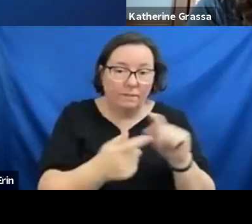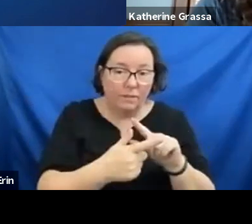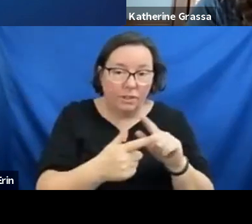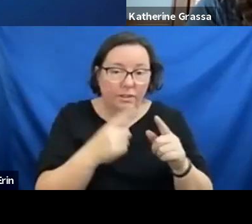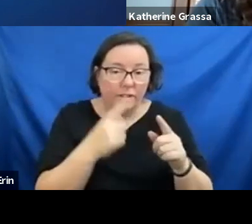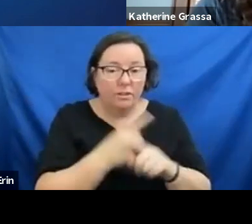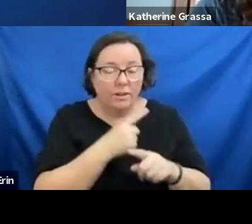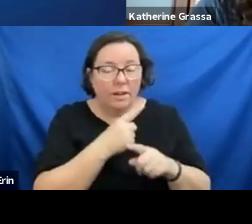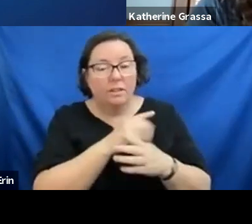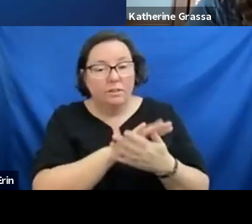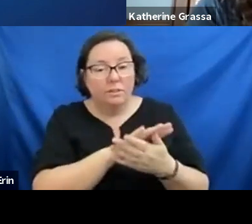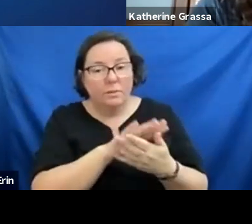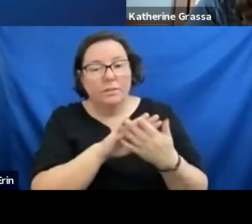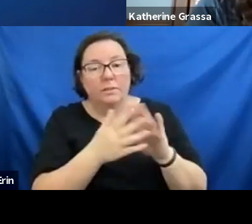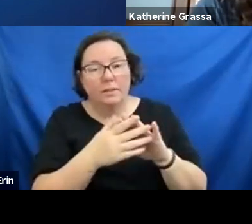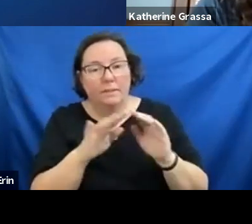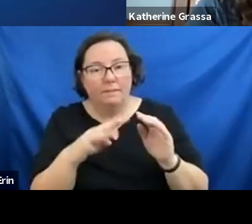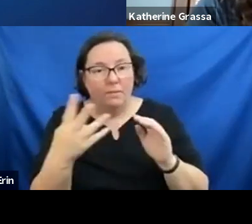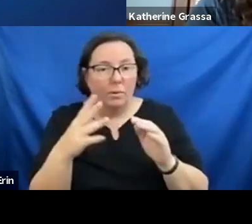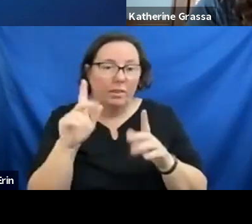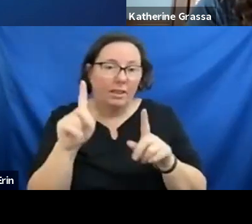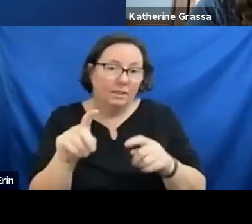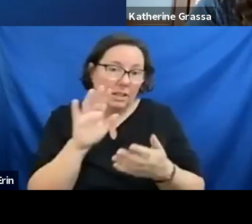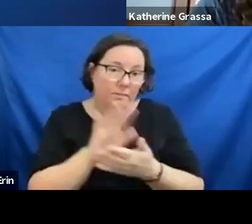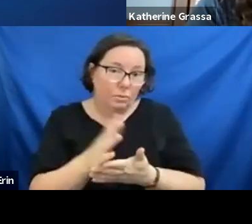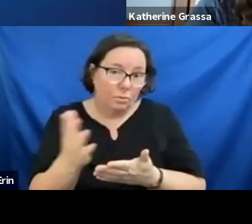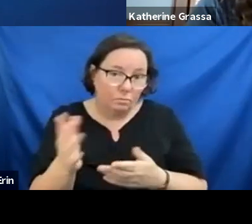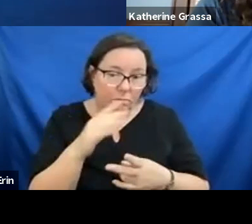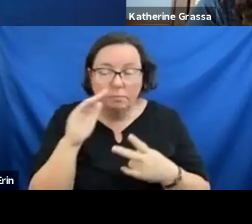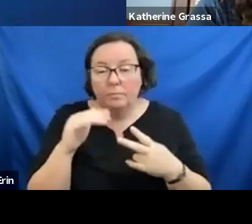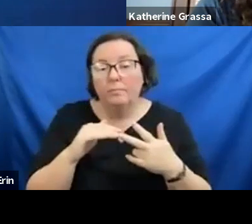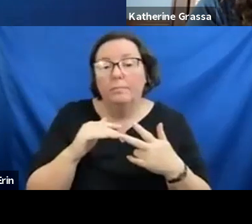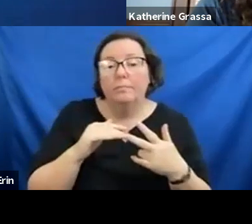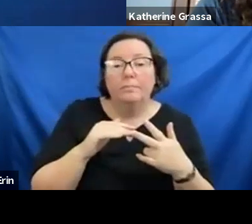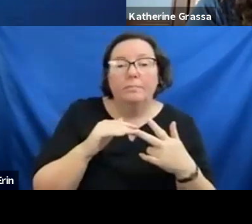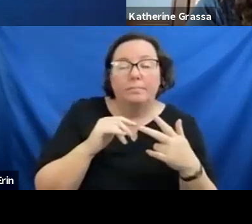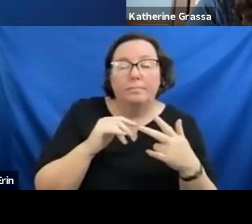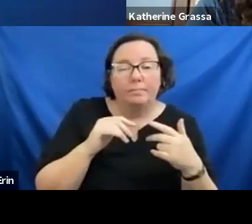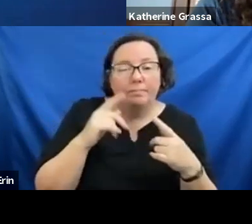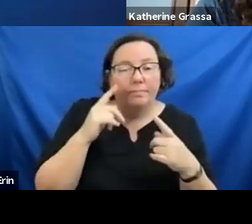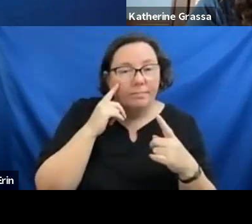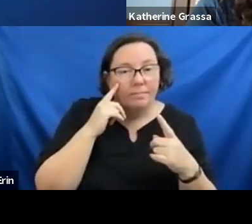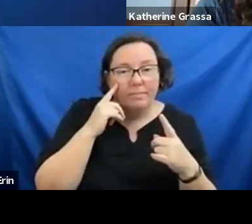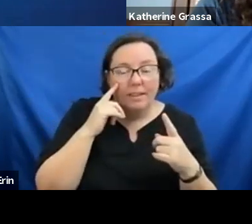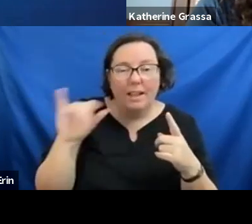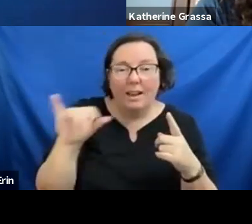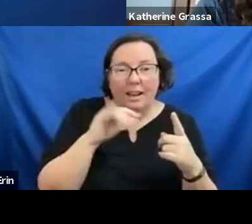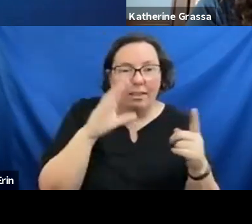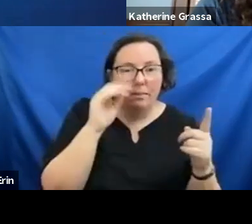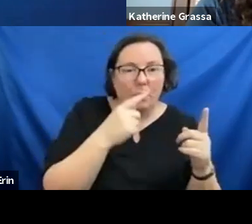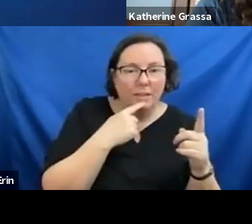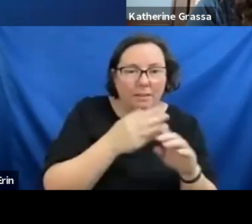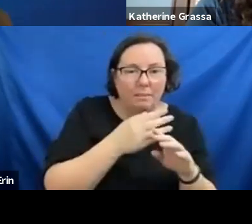regular school to the 4th exam school. Third, as the boy said, I don't think the children should be